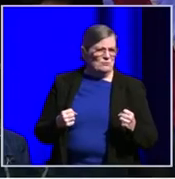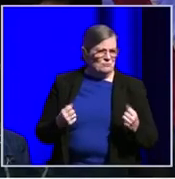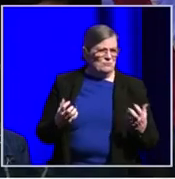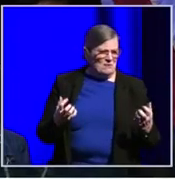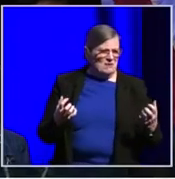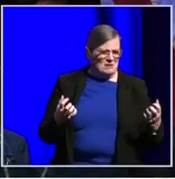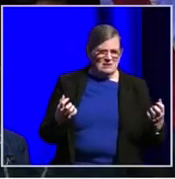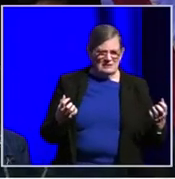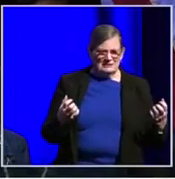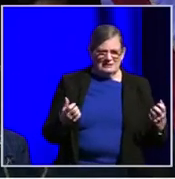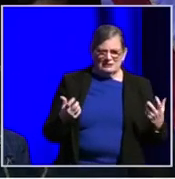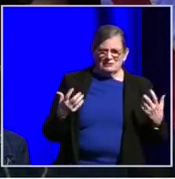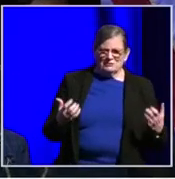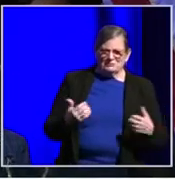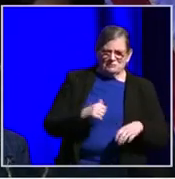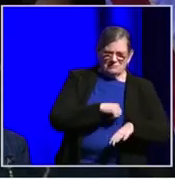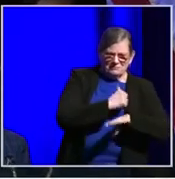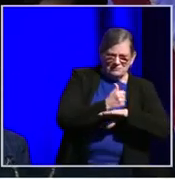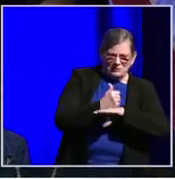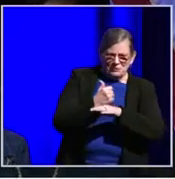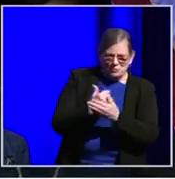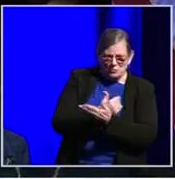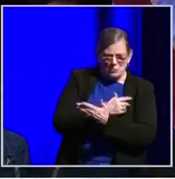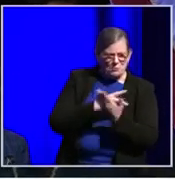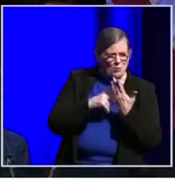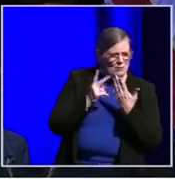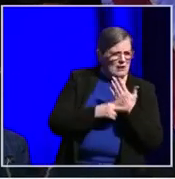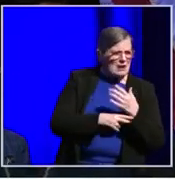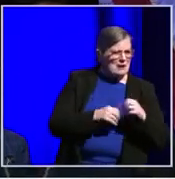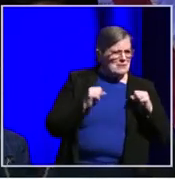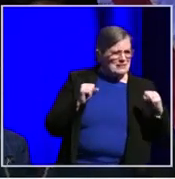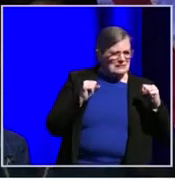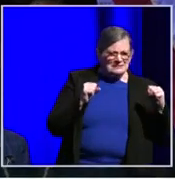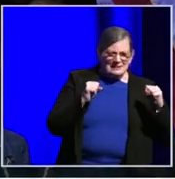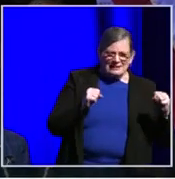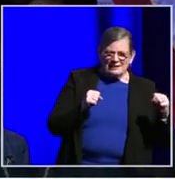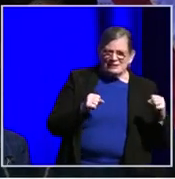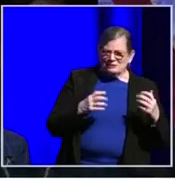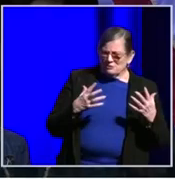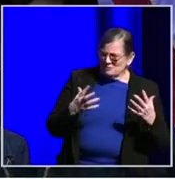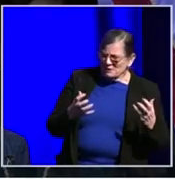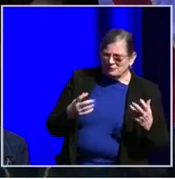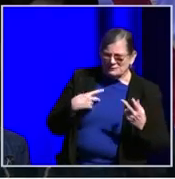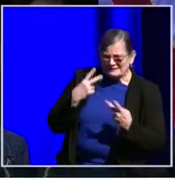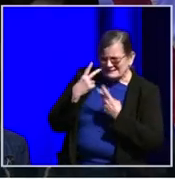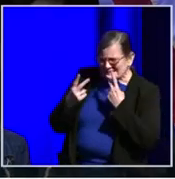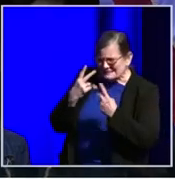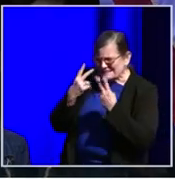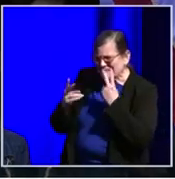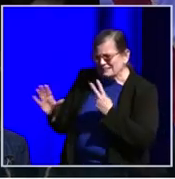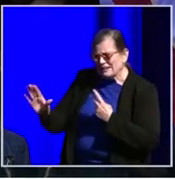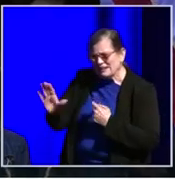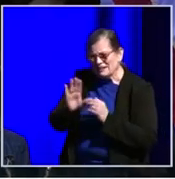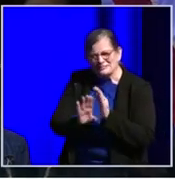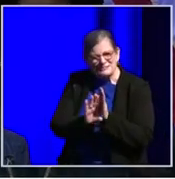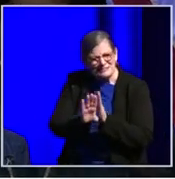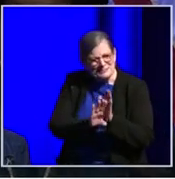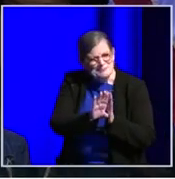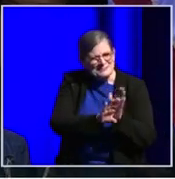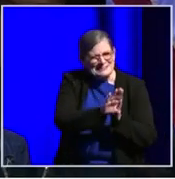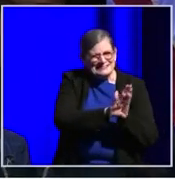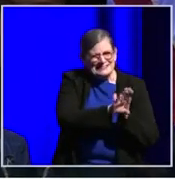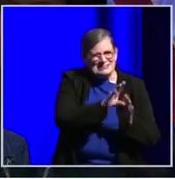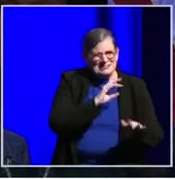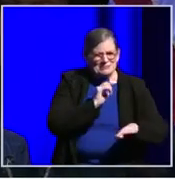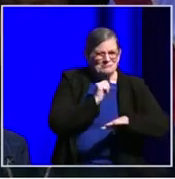programs or holiday festivals, we're starting to see our public spaces in Columbia Heights live up to that vision laid out nearly 20 years ago. And that's one of the things I